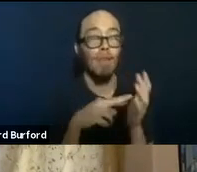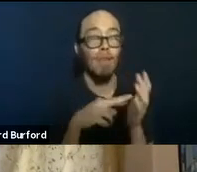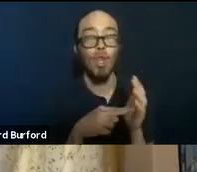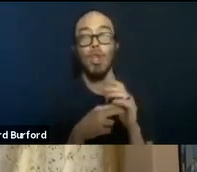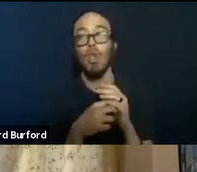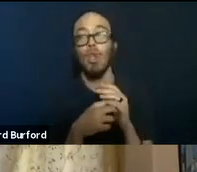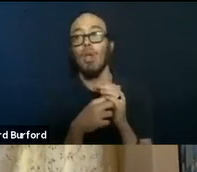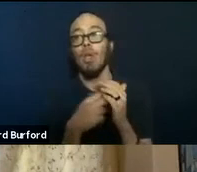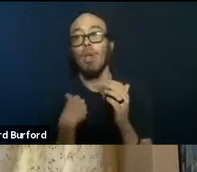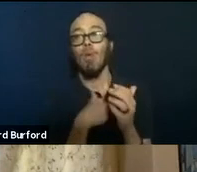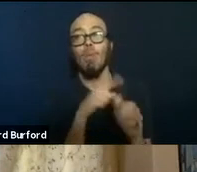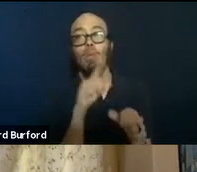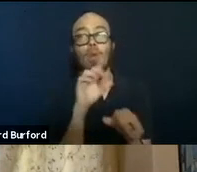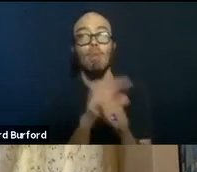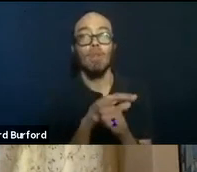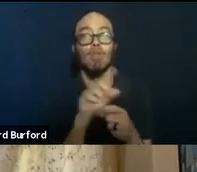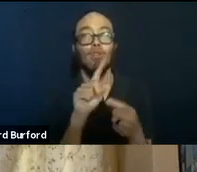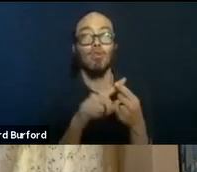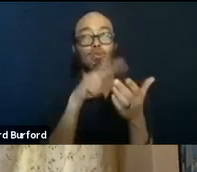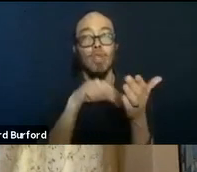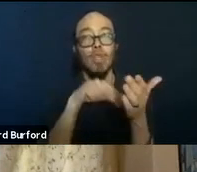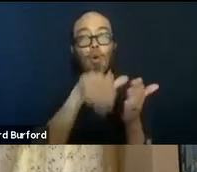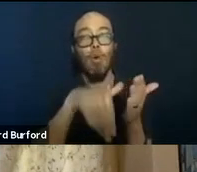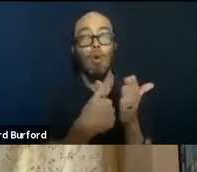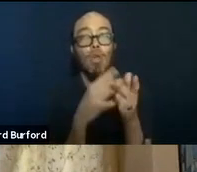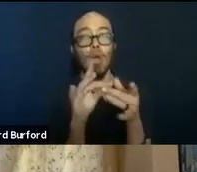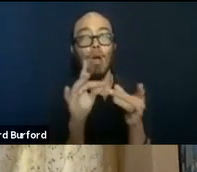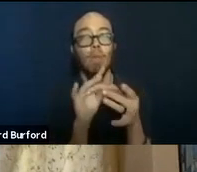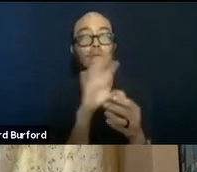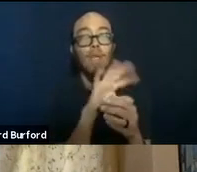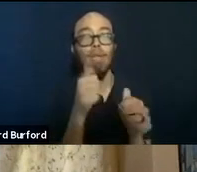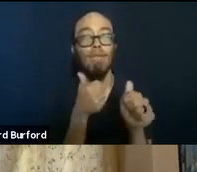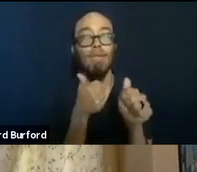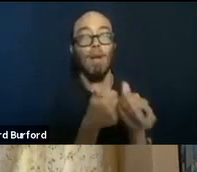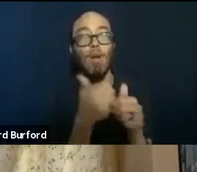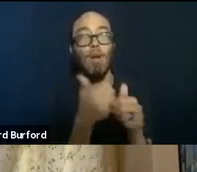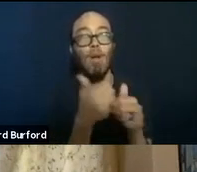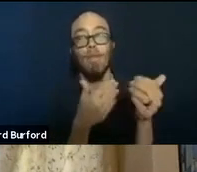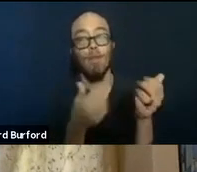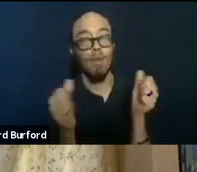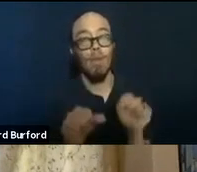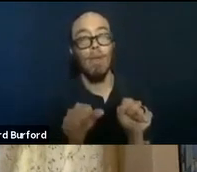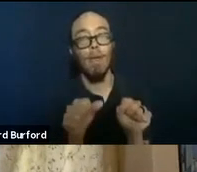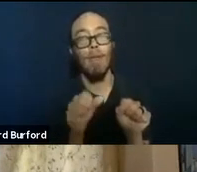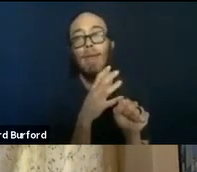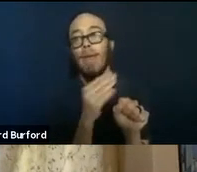we promise to read all the comments and follow whatever we can. And